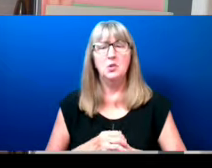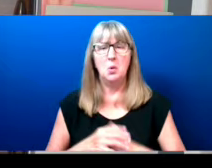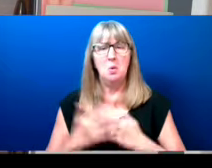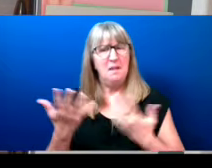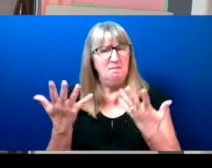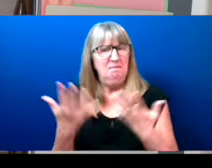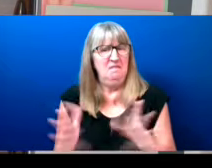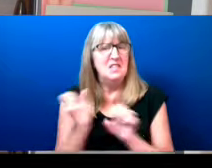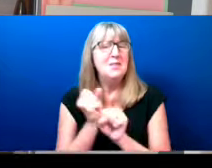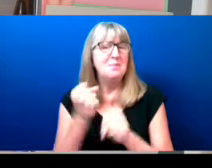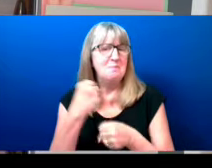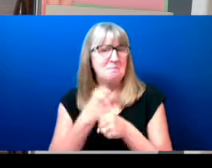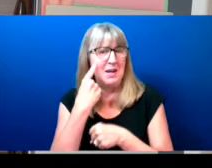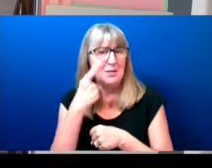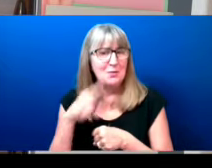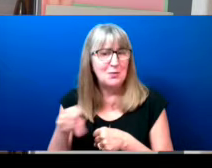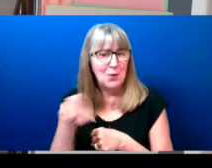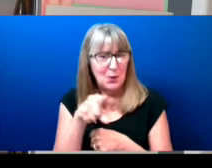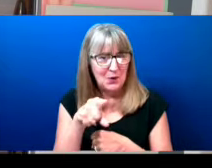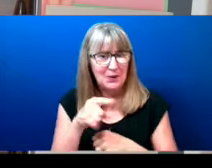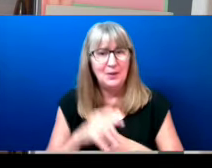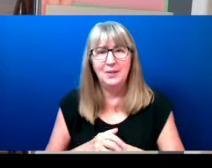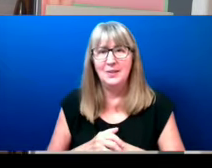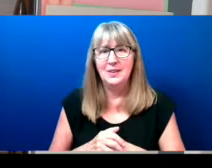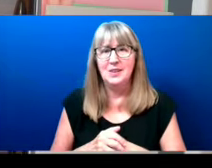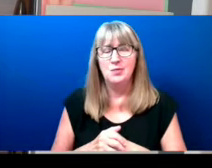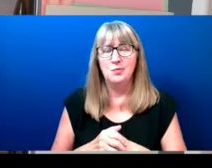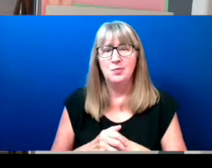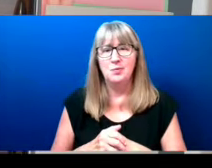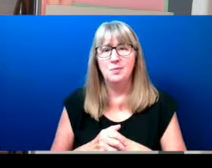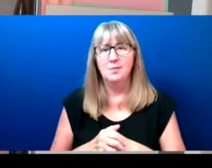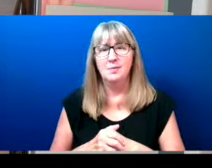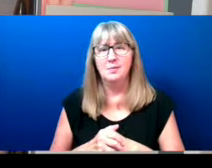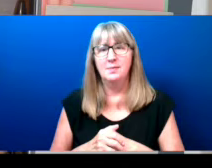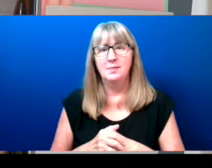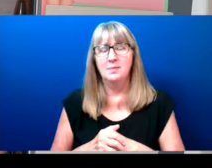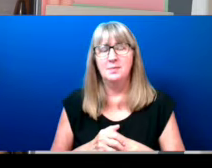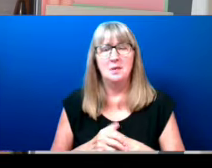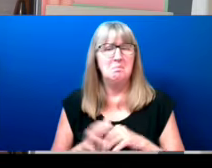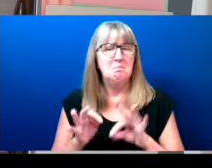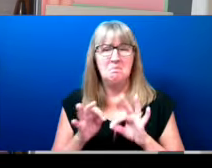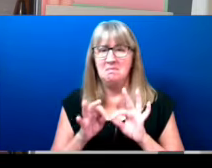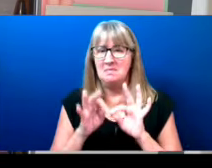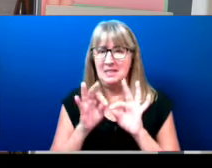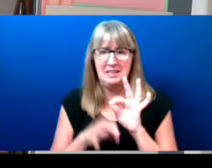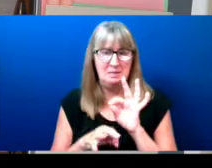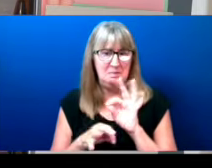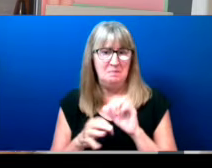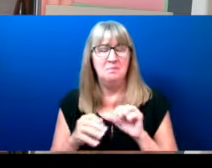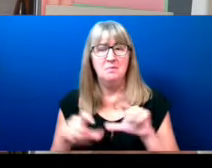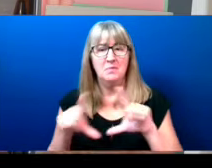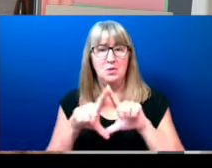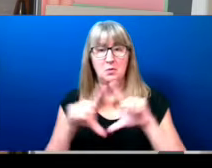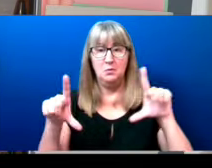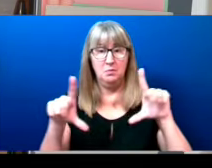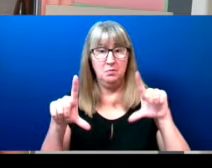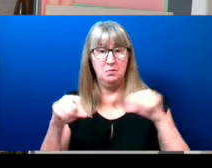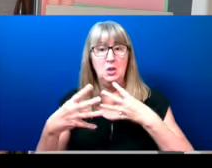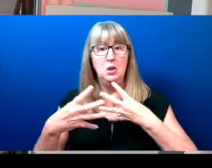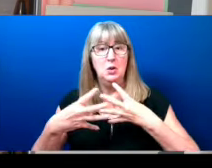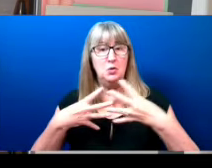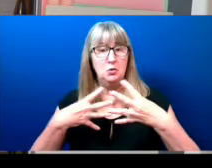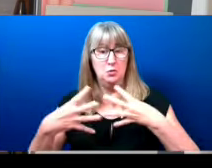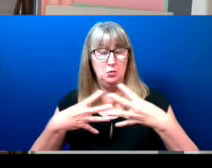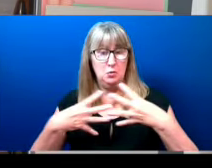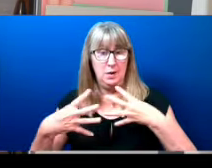And this one, I already made that earlier, so I wasn't able to cut and make one right now for you, but I'll just show you really quick what I did.